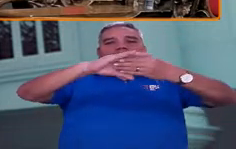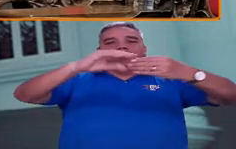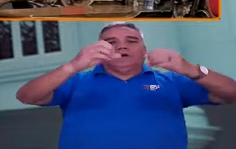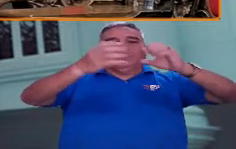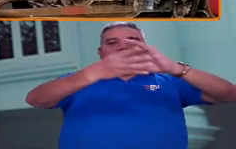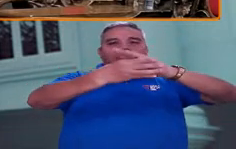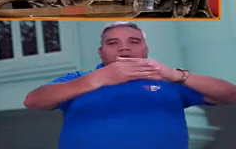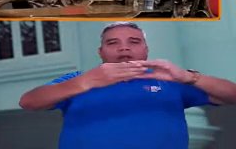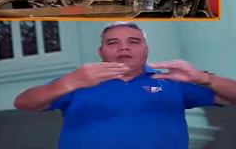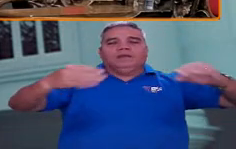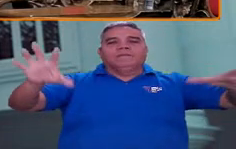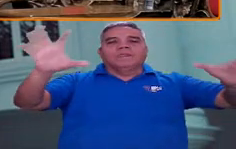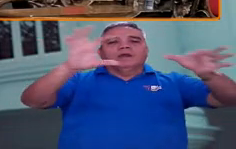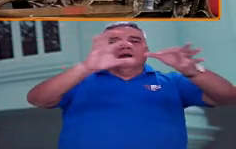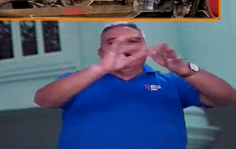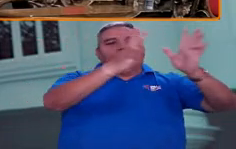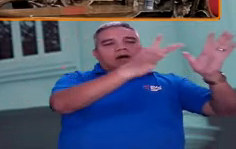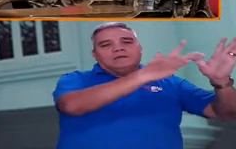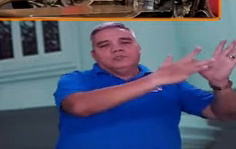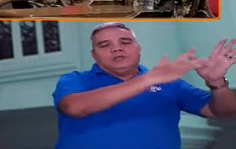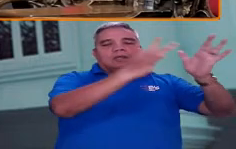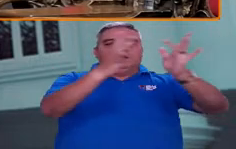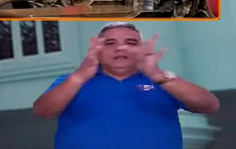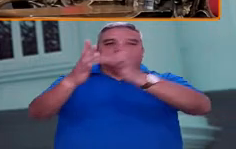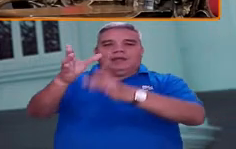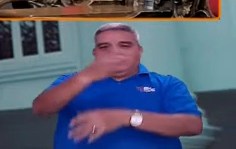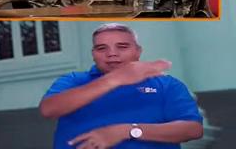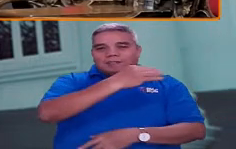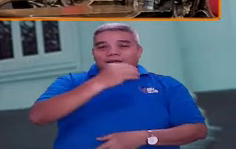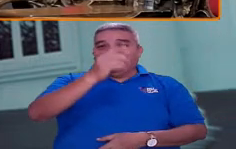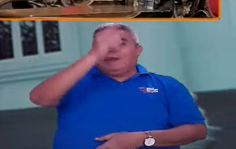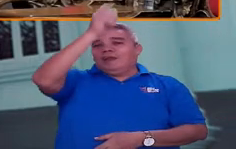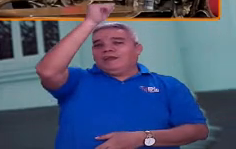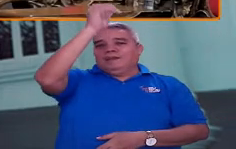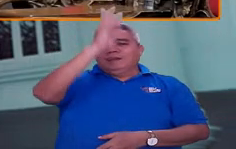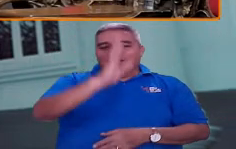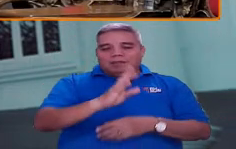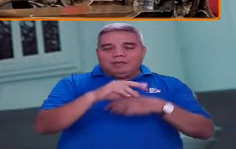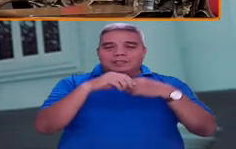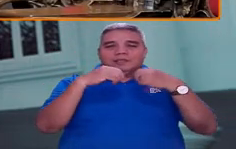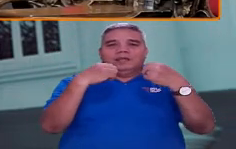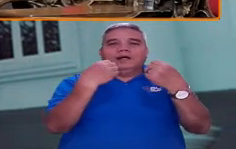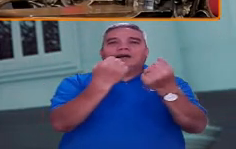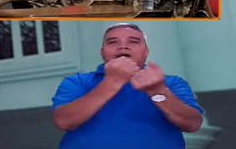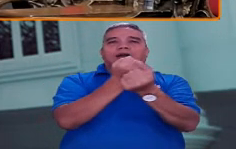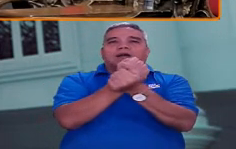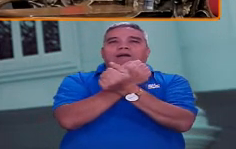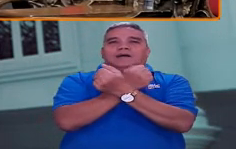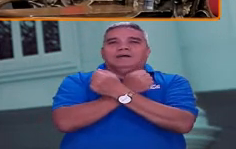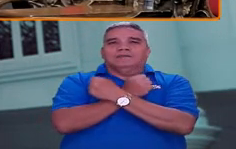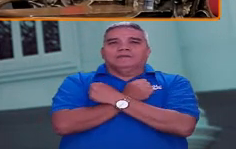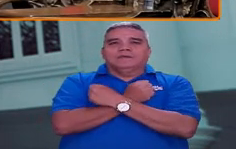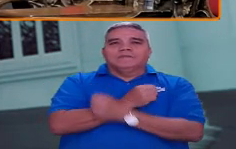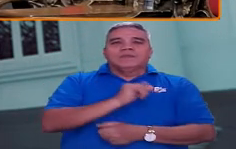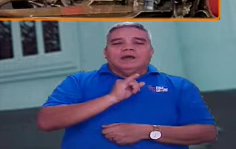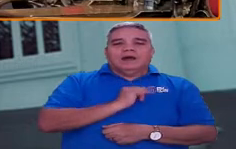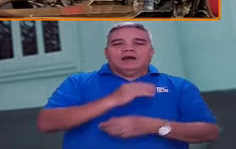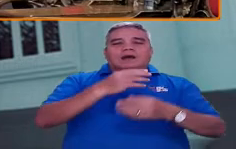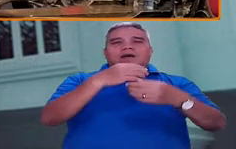old, old story of Jesus and His love. Last verse